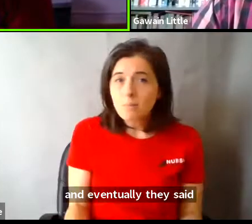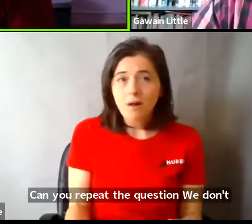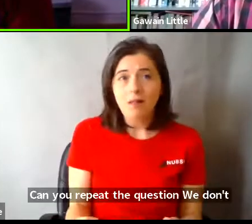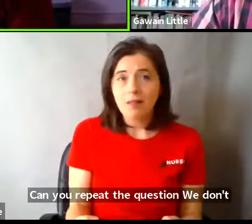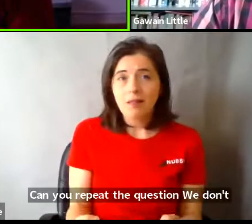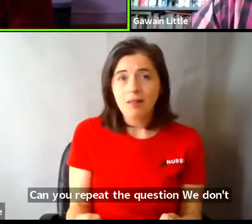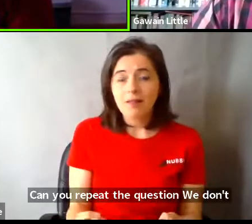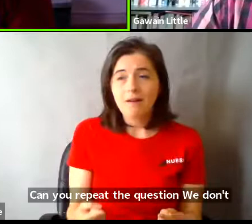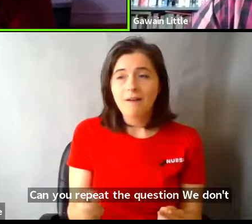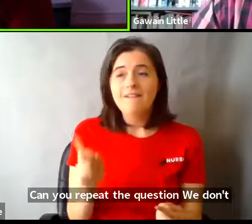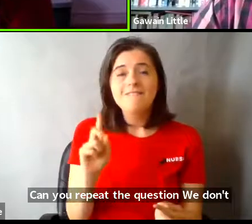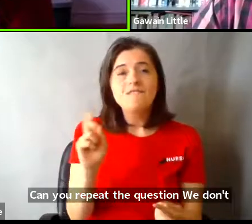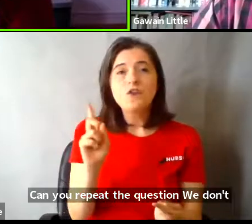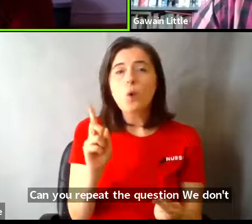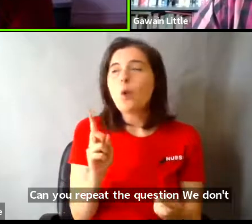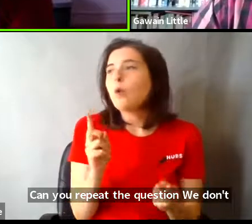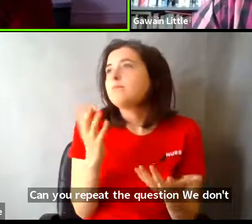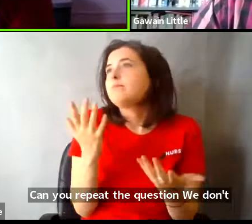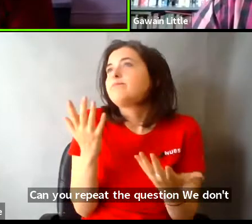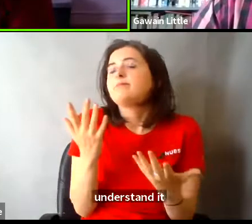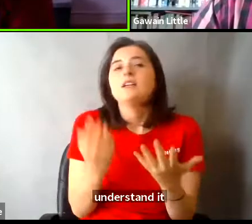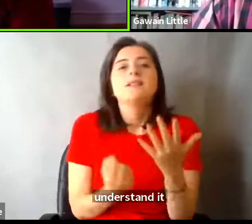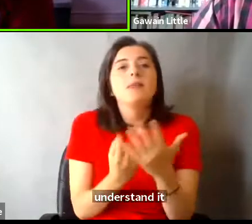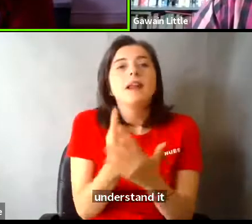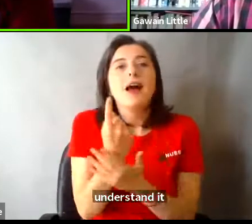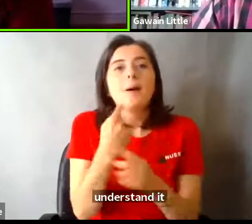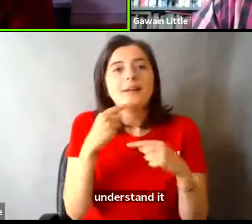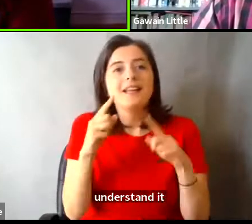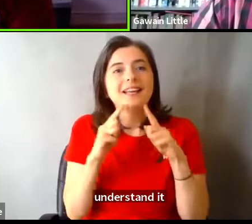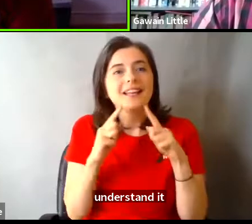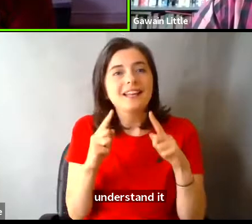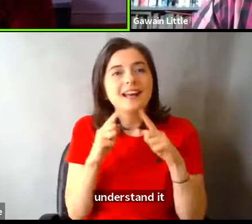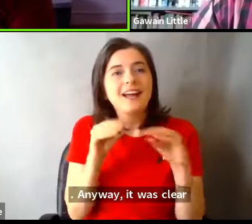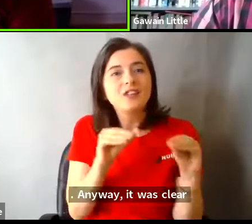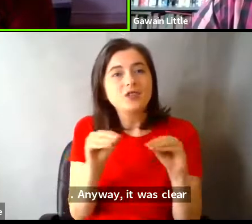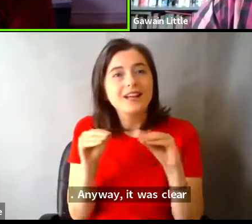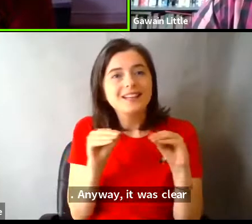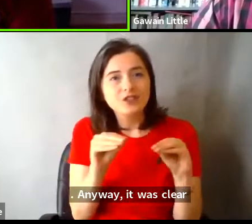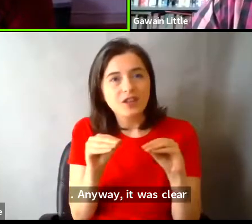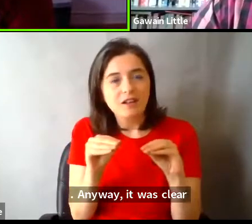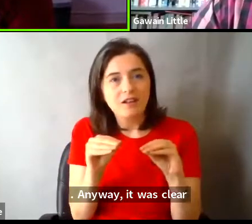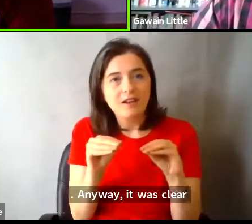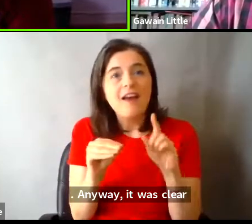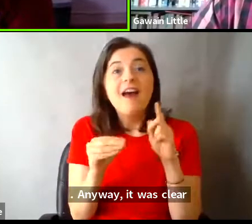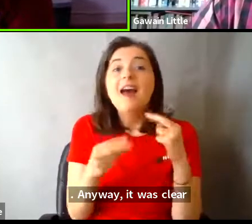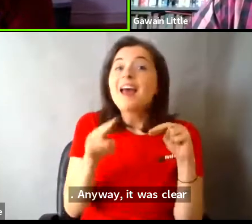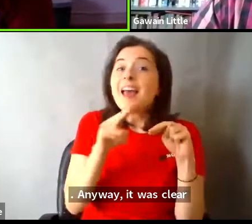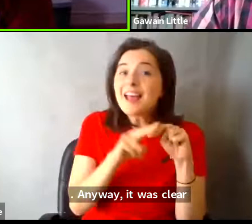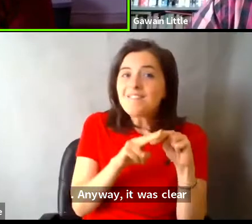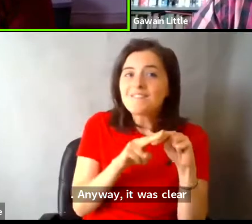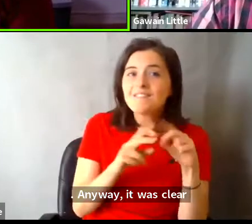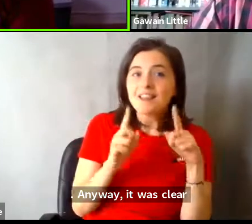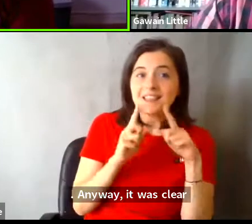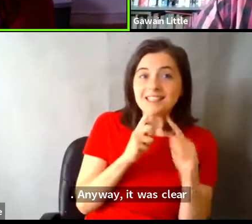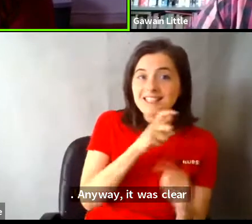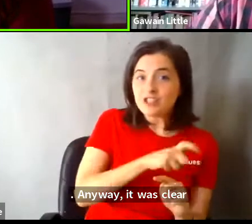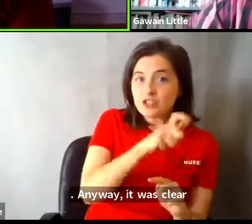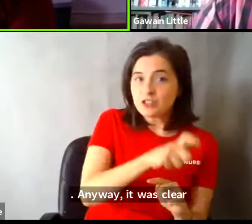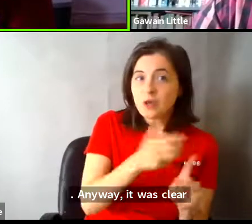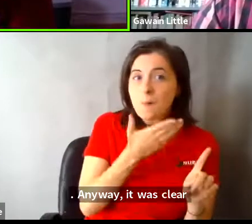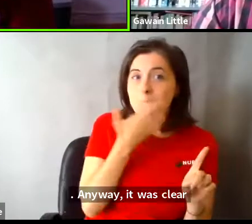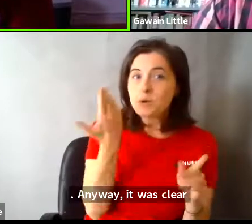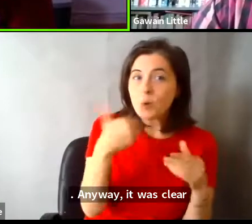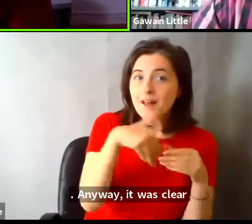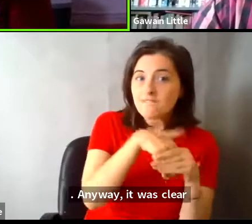for anything to happen in the field of education which the teachers in Cuba hadn't been involved in discussing and